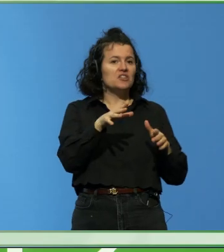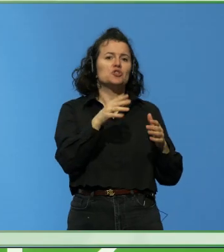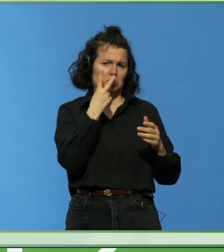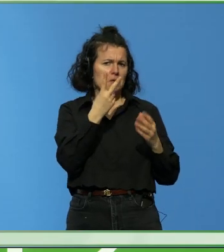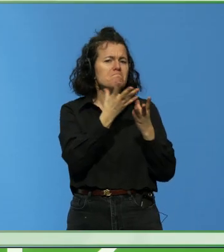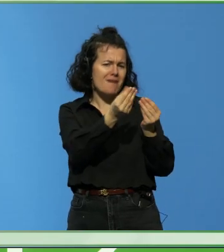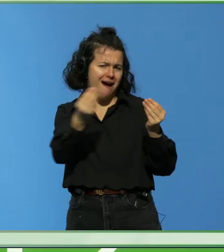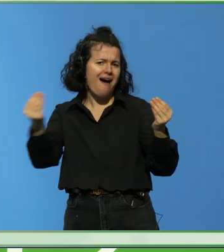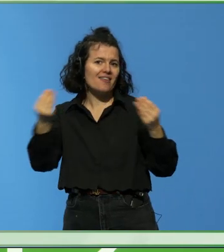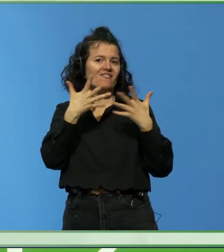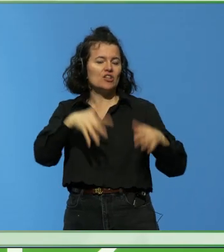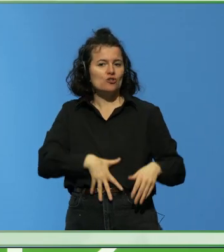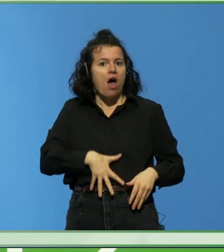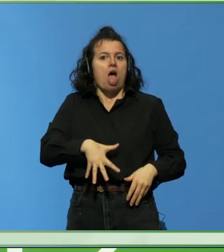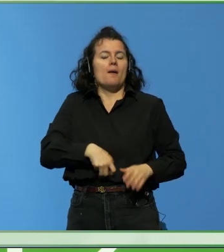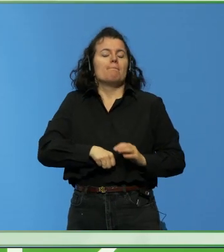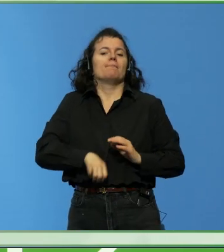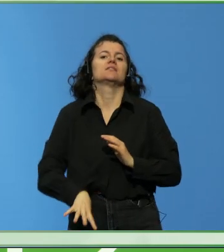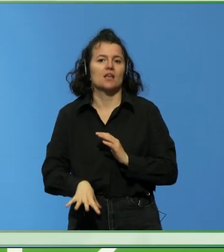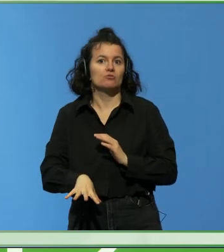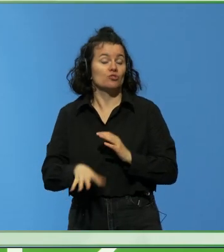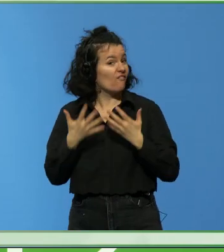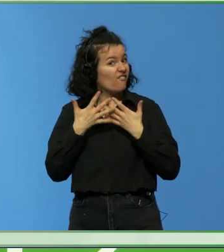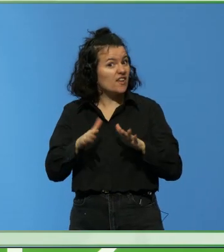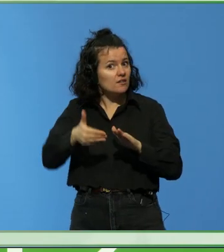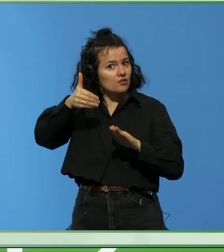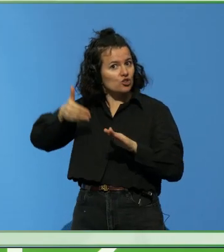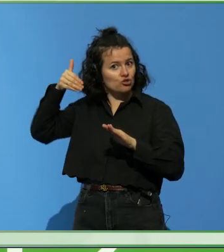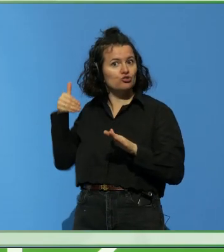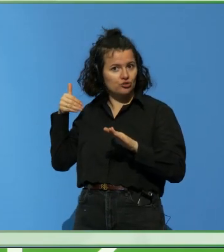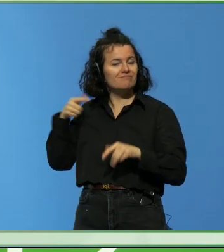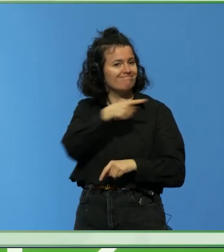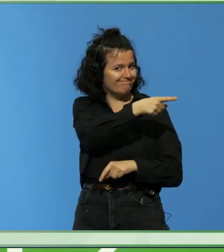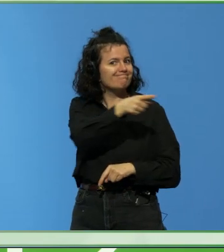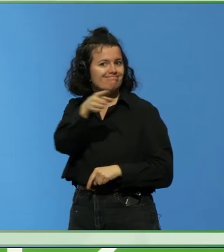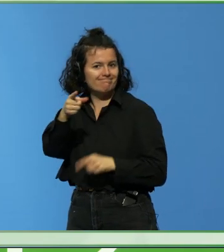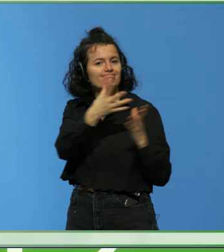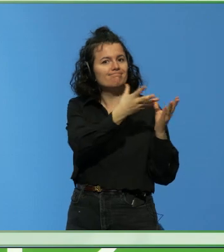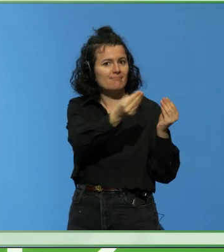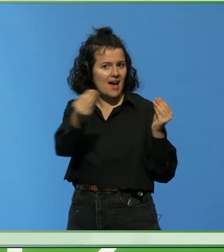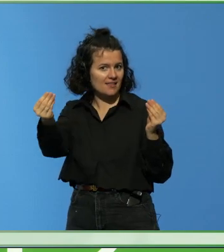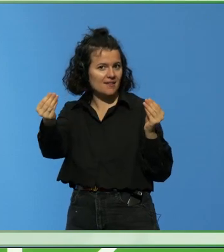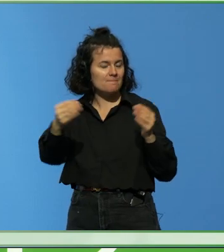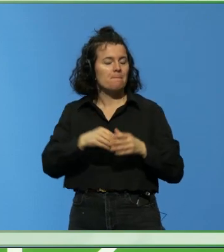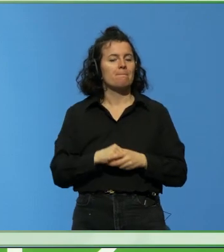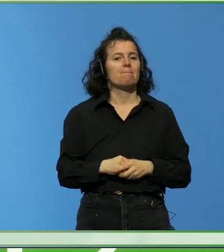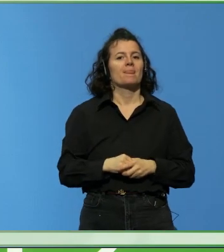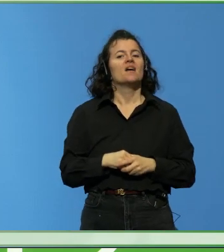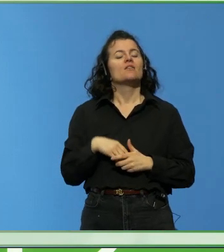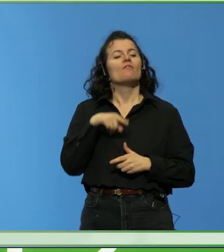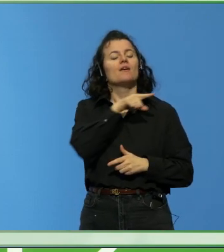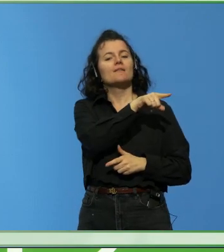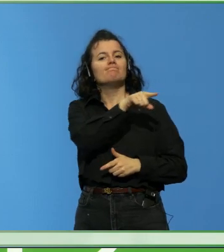And also, what the research highlights is that it is important to communicate, both from the side